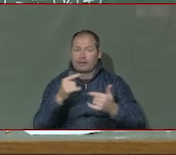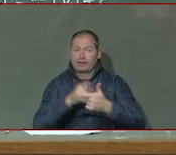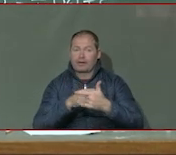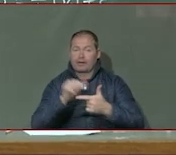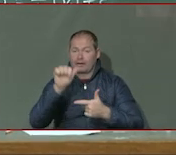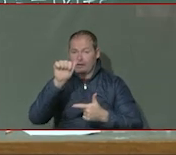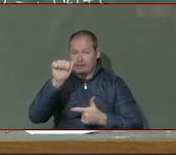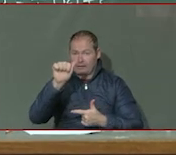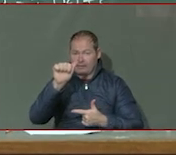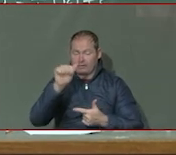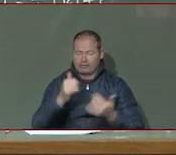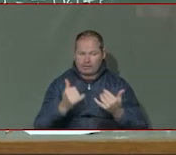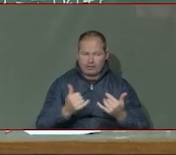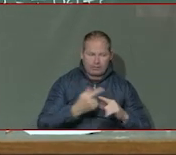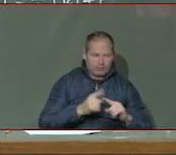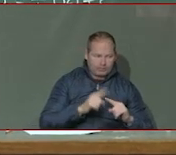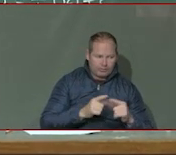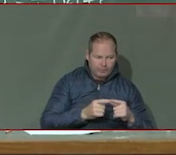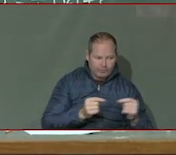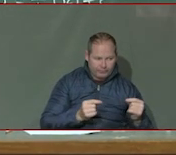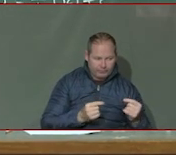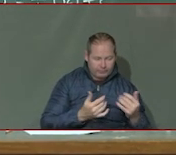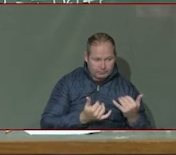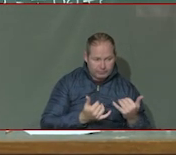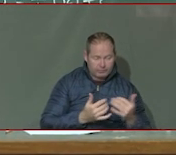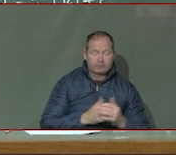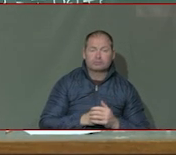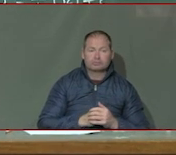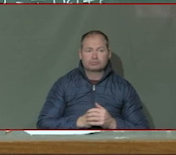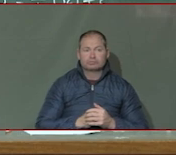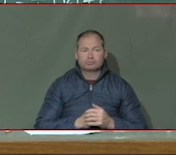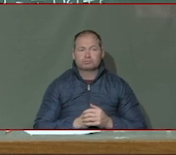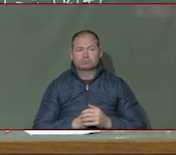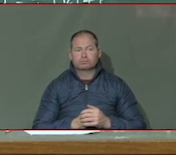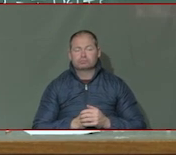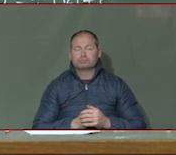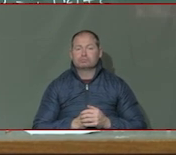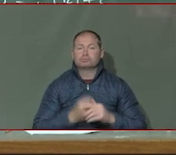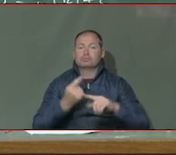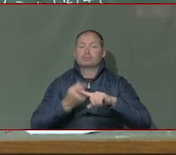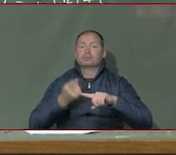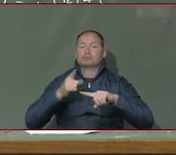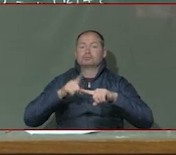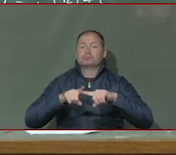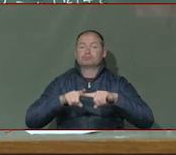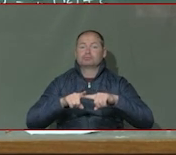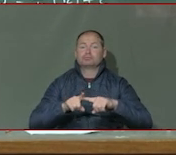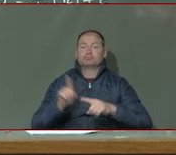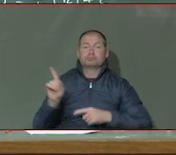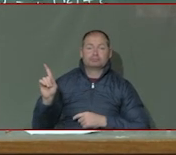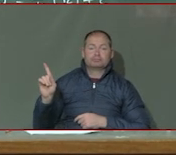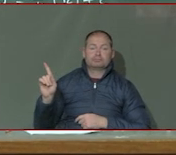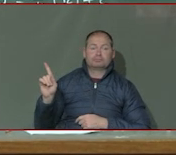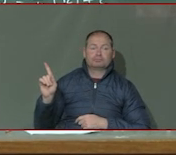an example like that. So in this case, we can say